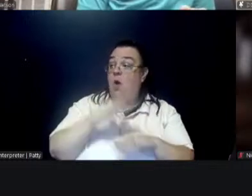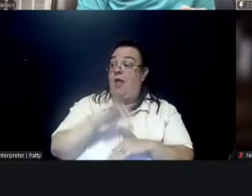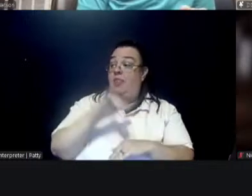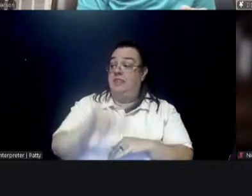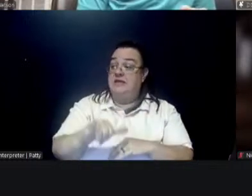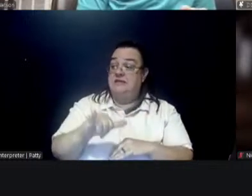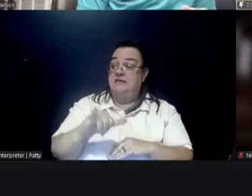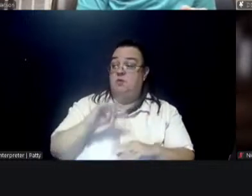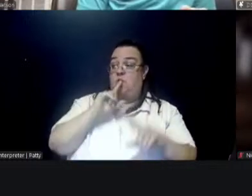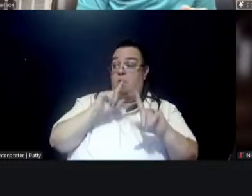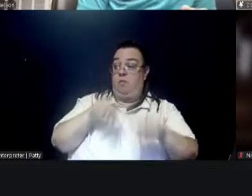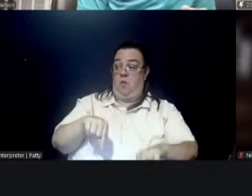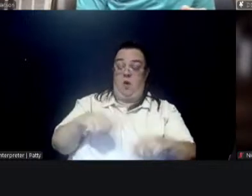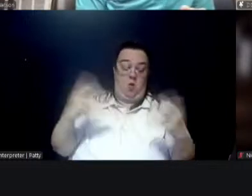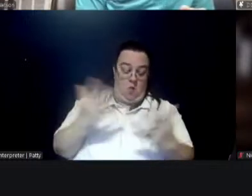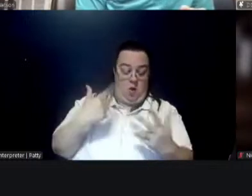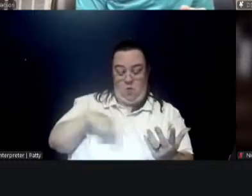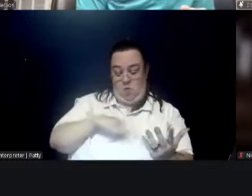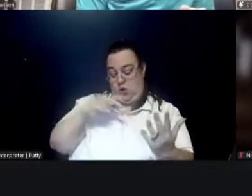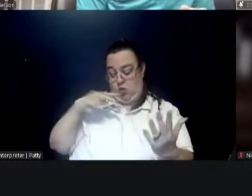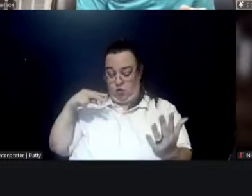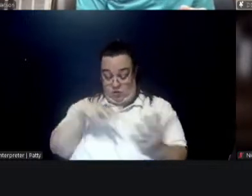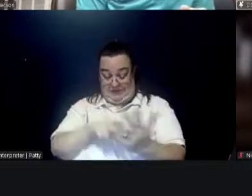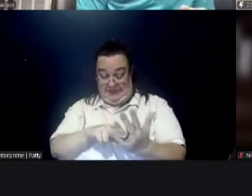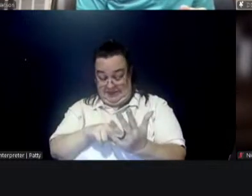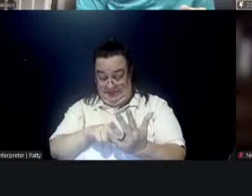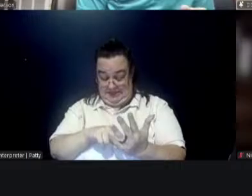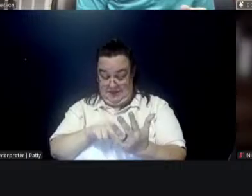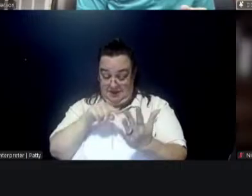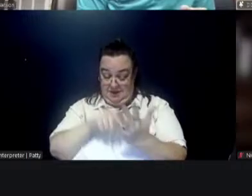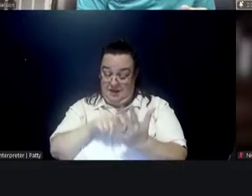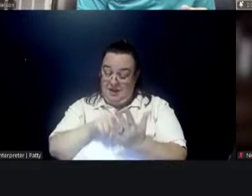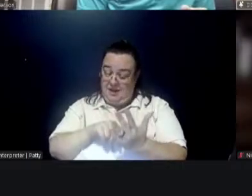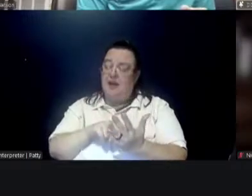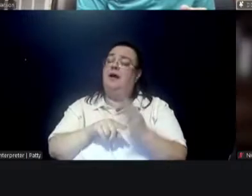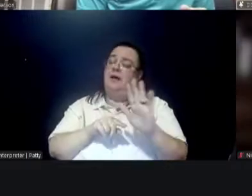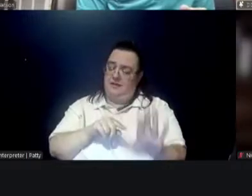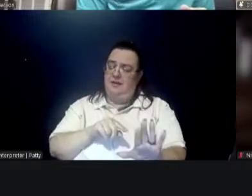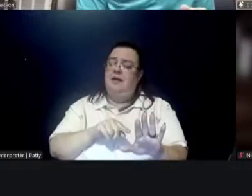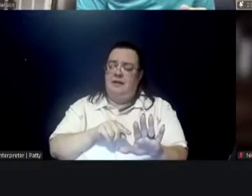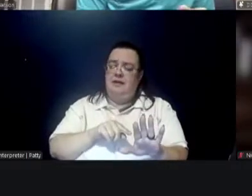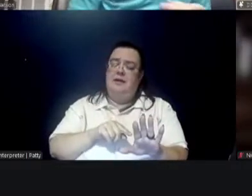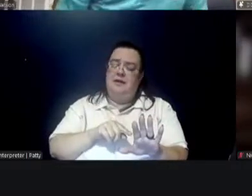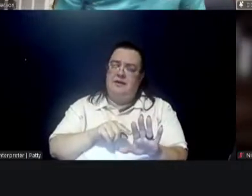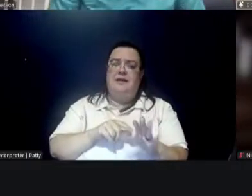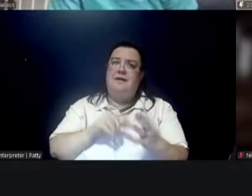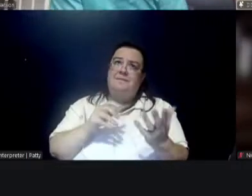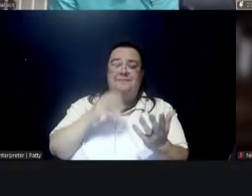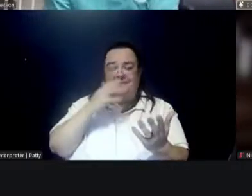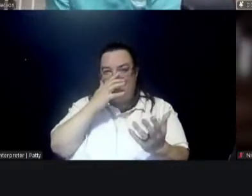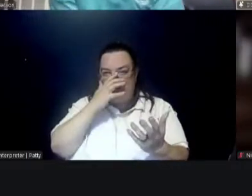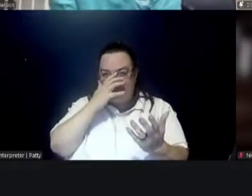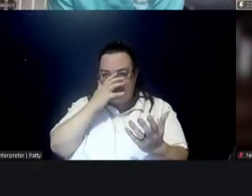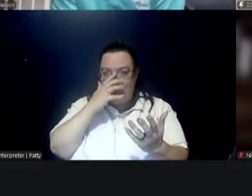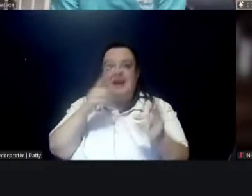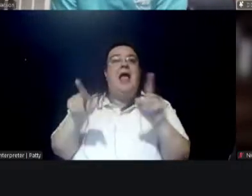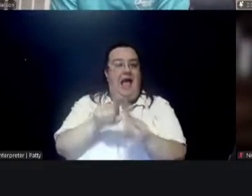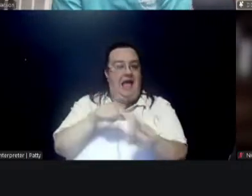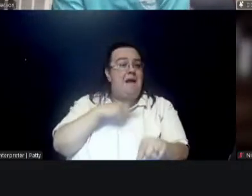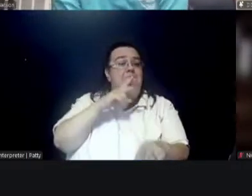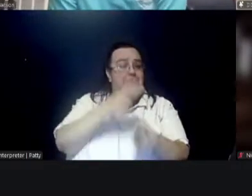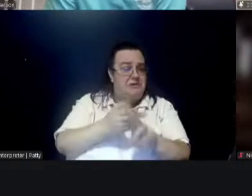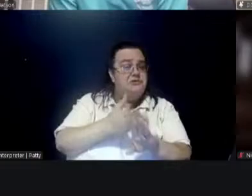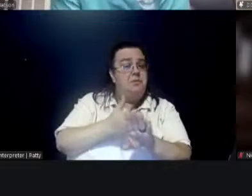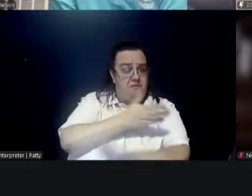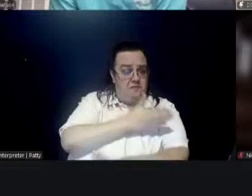at. So we do have. It looks, as I mentioned previously, most of